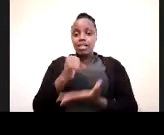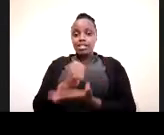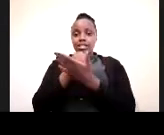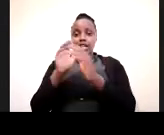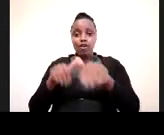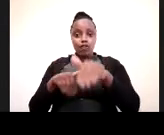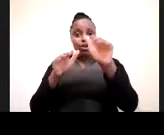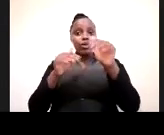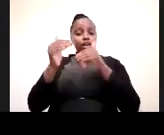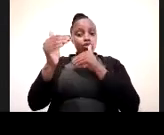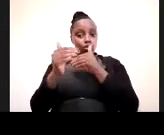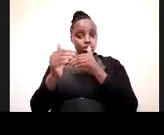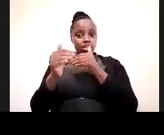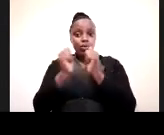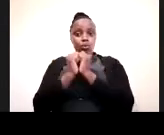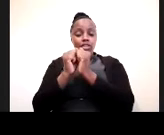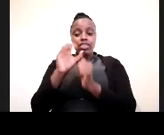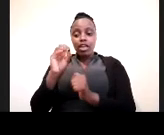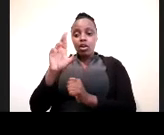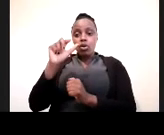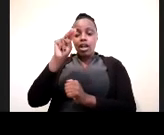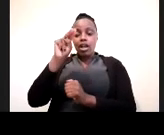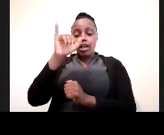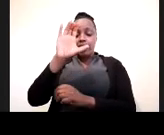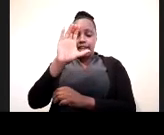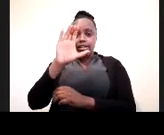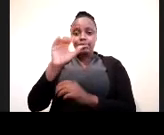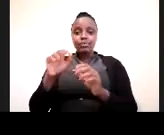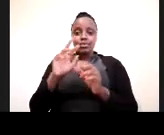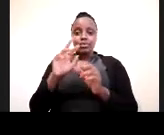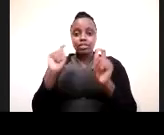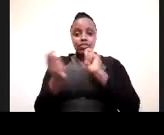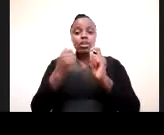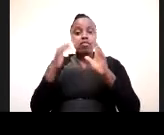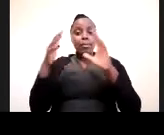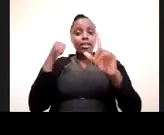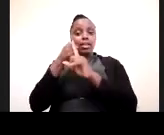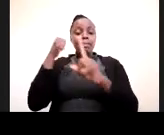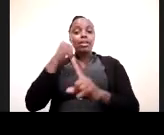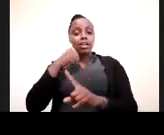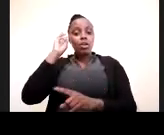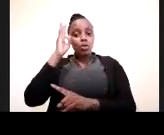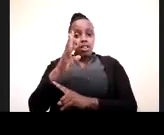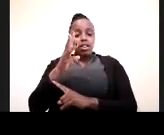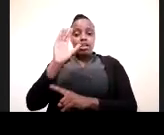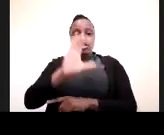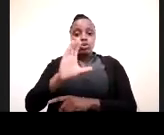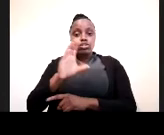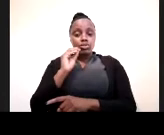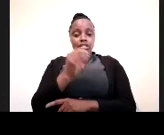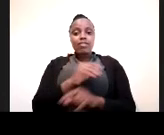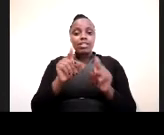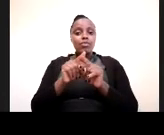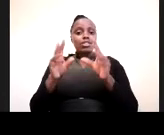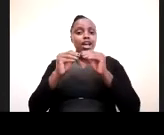very closely the EU organic reform because we recognise that it is going to have a big impact on our constituency. It's been a long